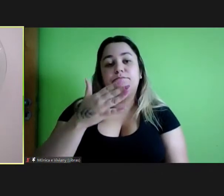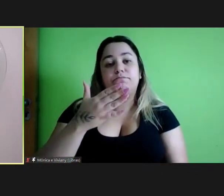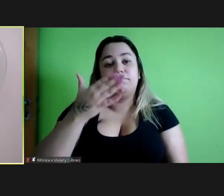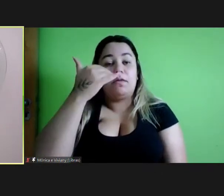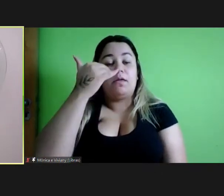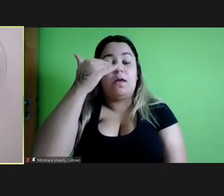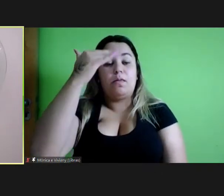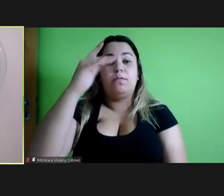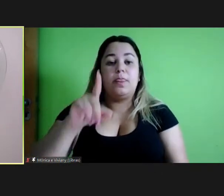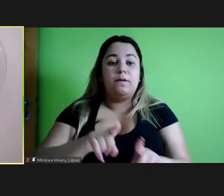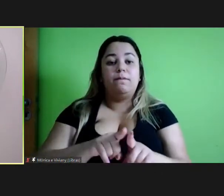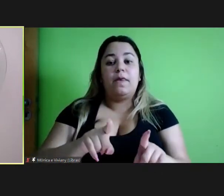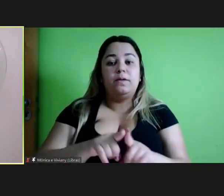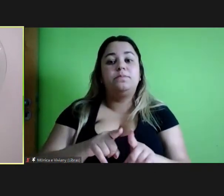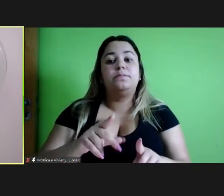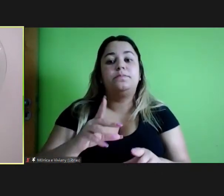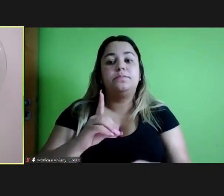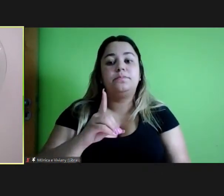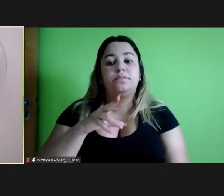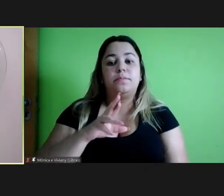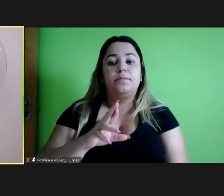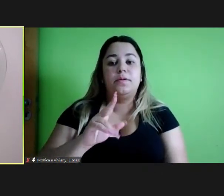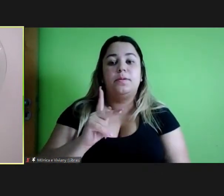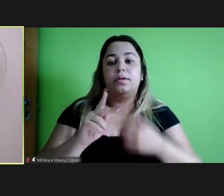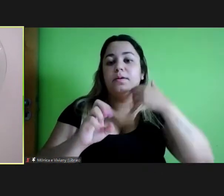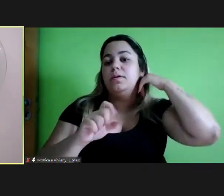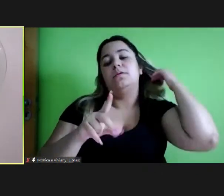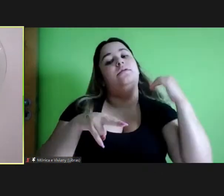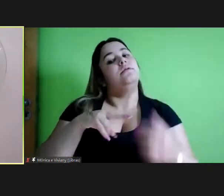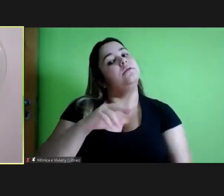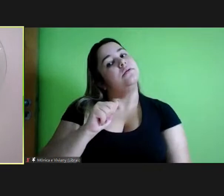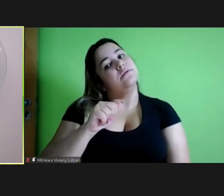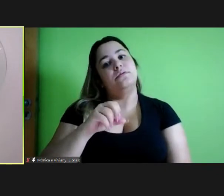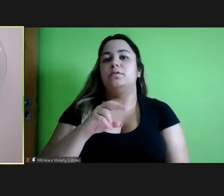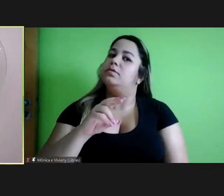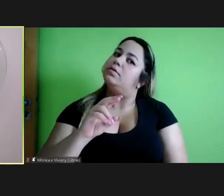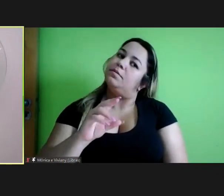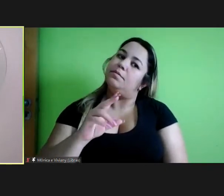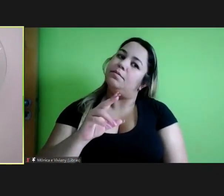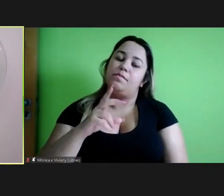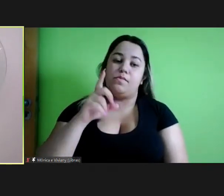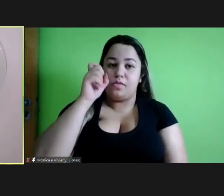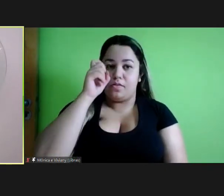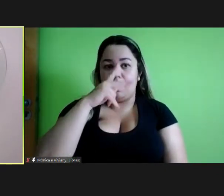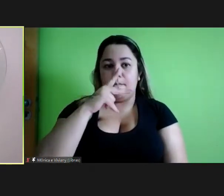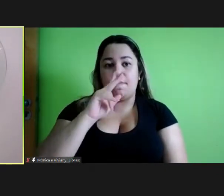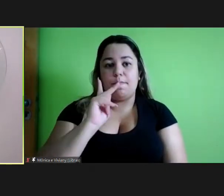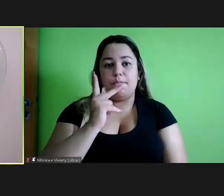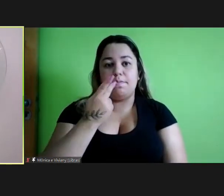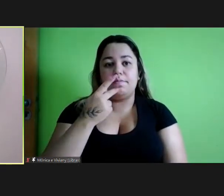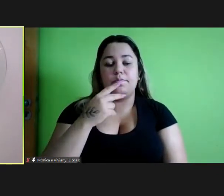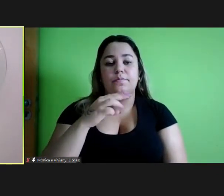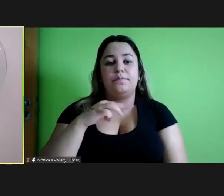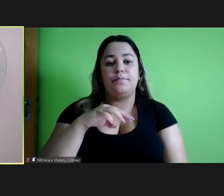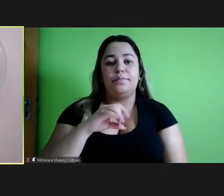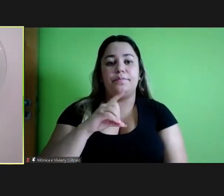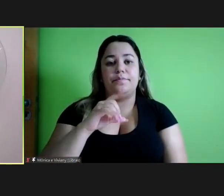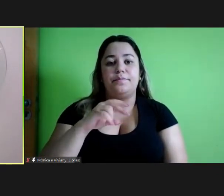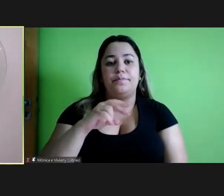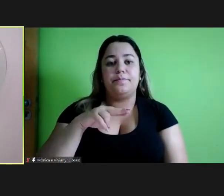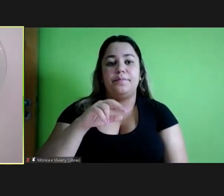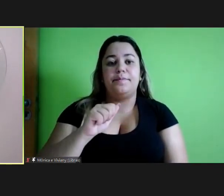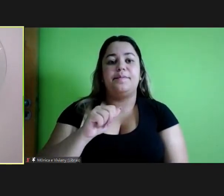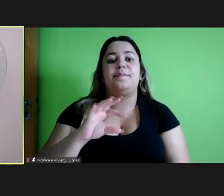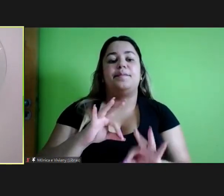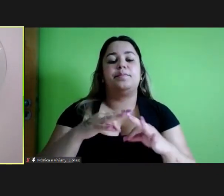in adult people. And after that, we're going to have Dr. Elena Piccinini Maniz, a doctor